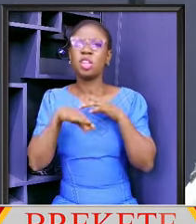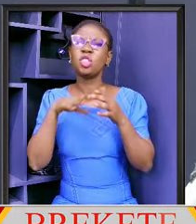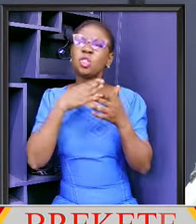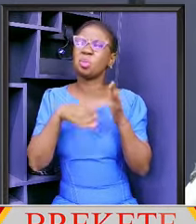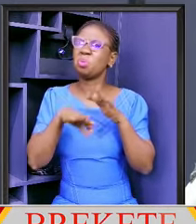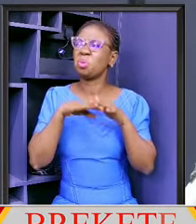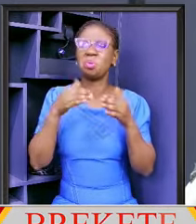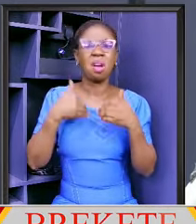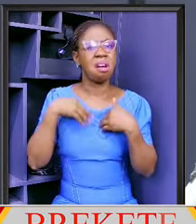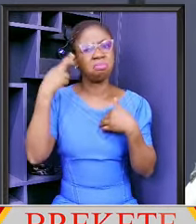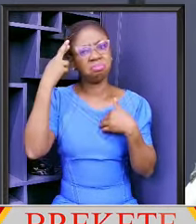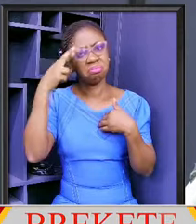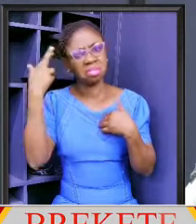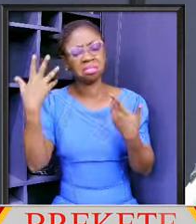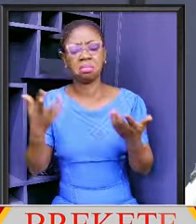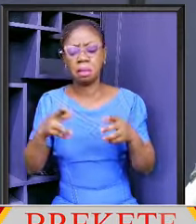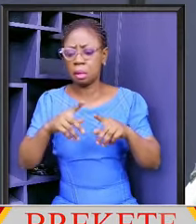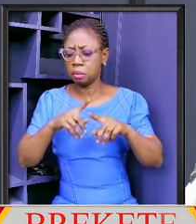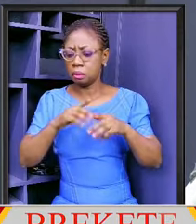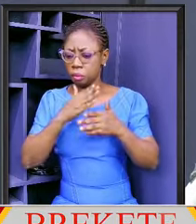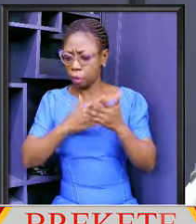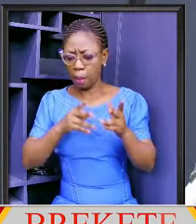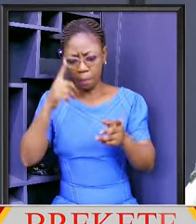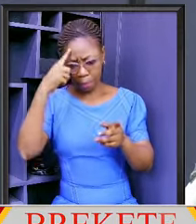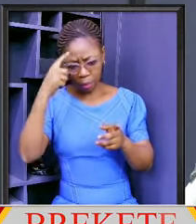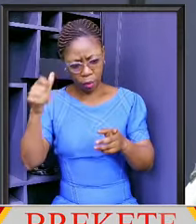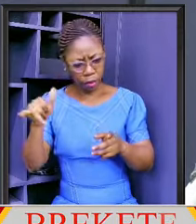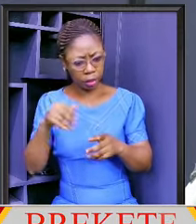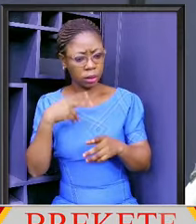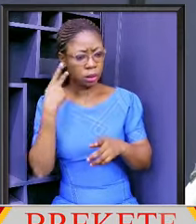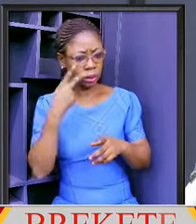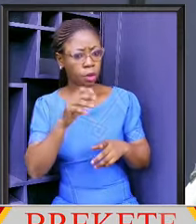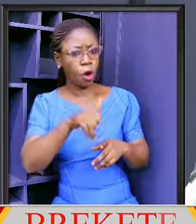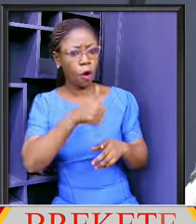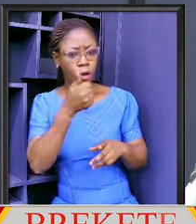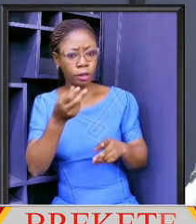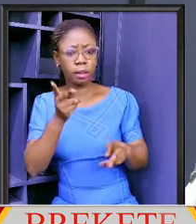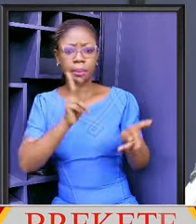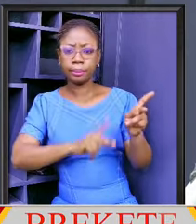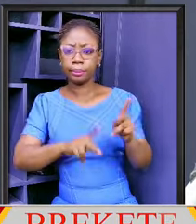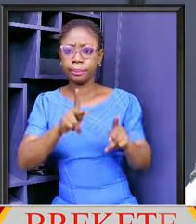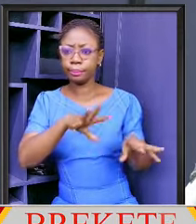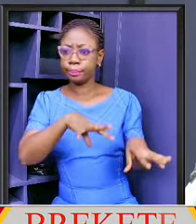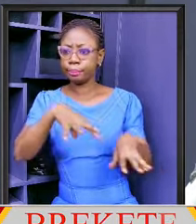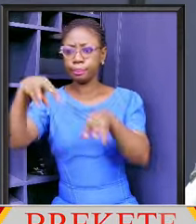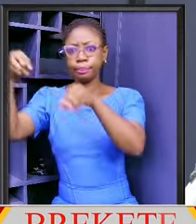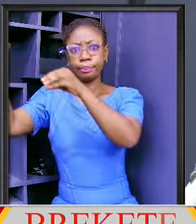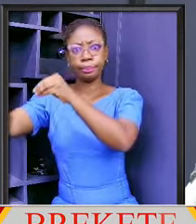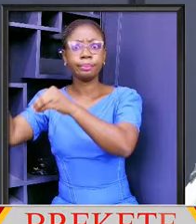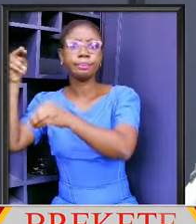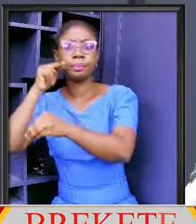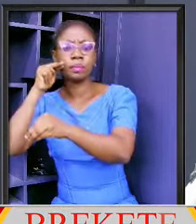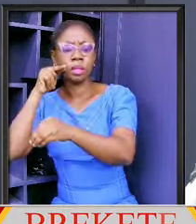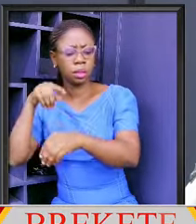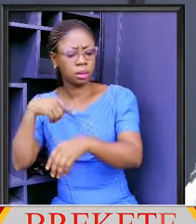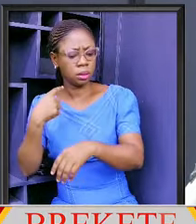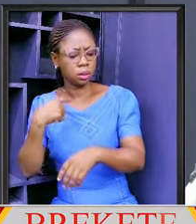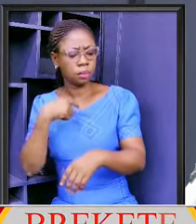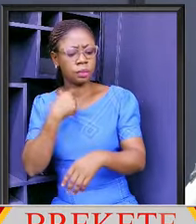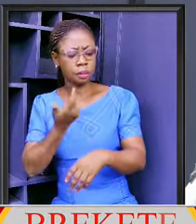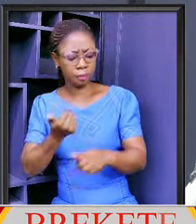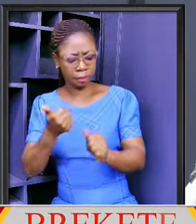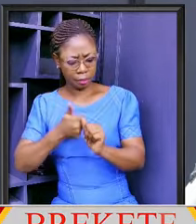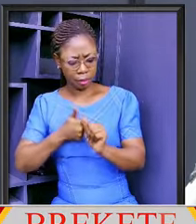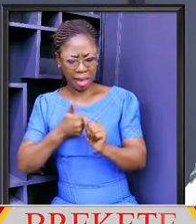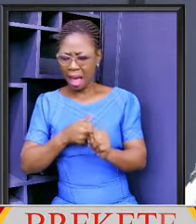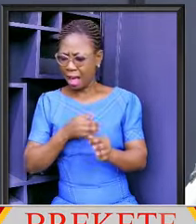Some judge because they see say other people come out. They want they go tell themselves, if so